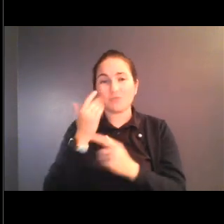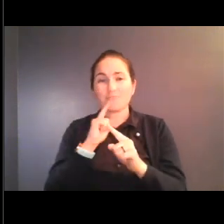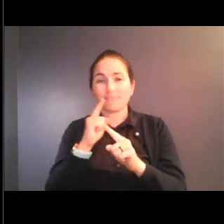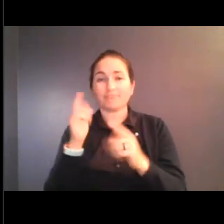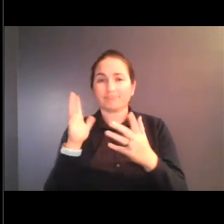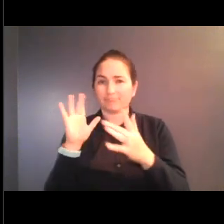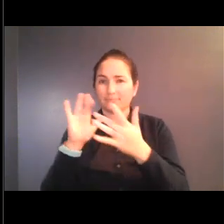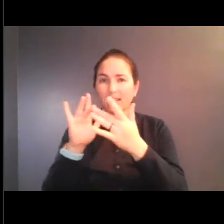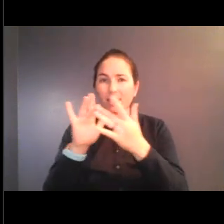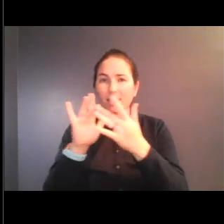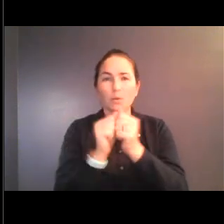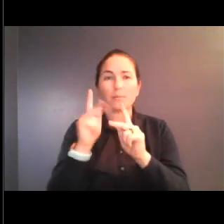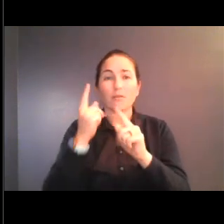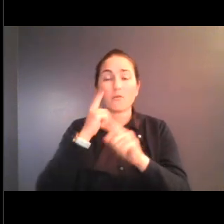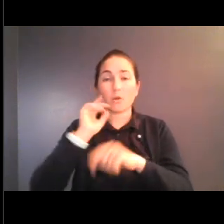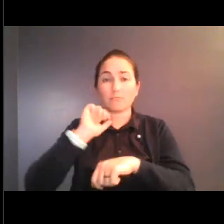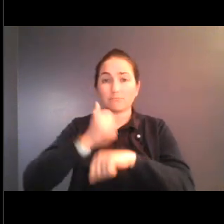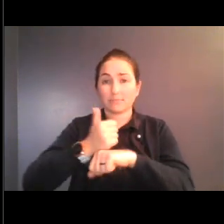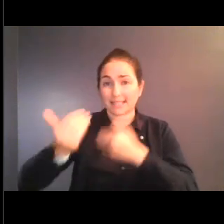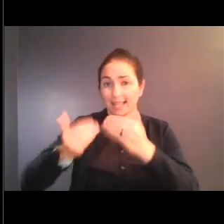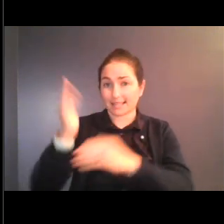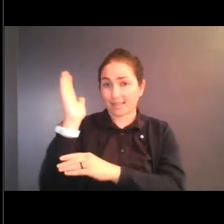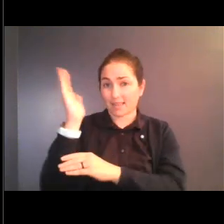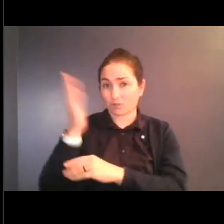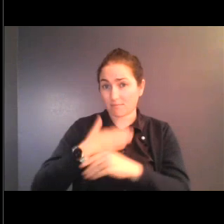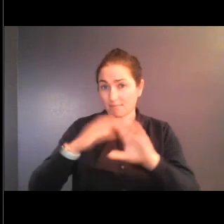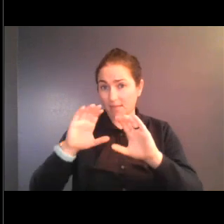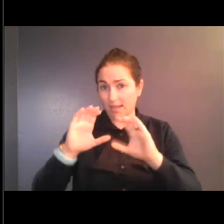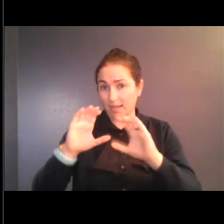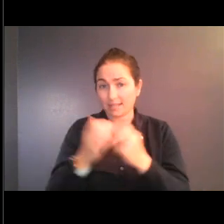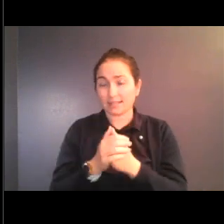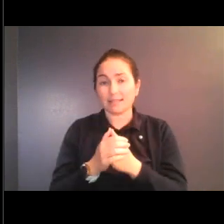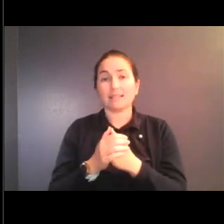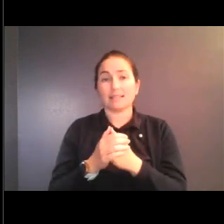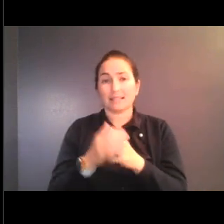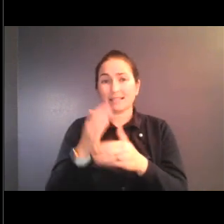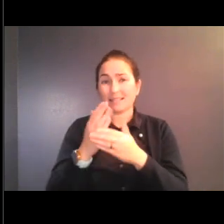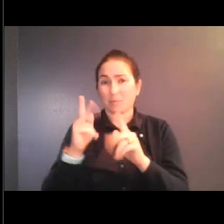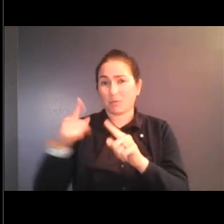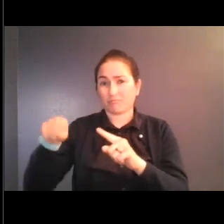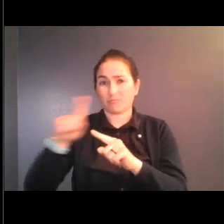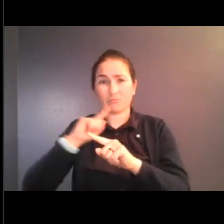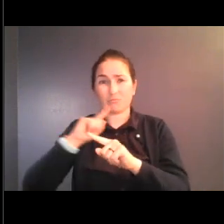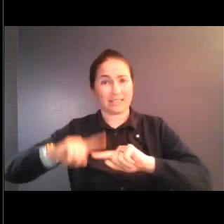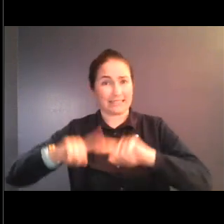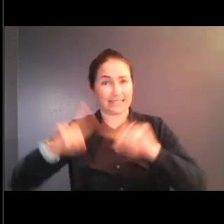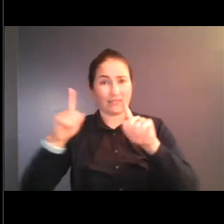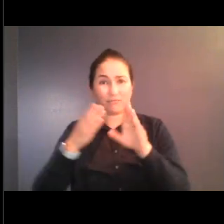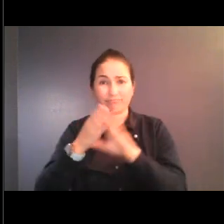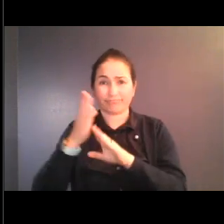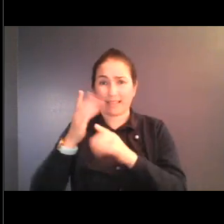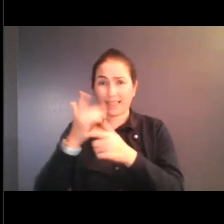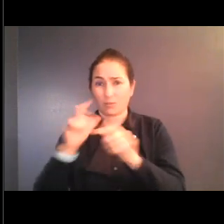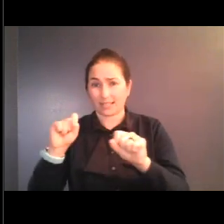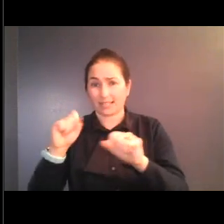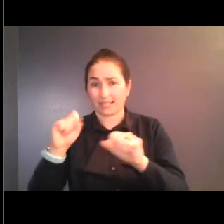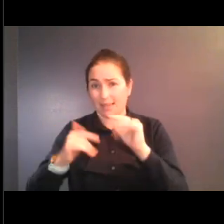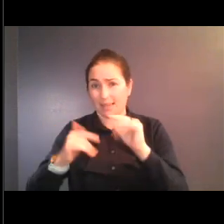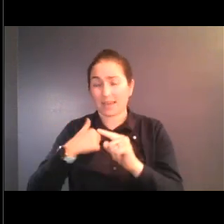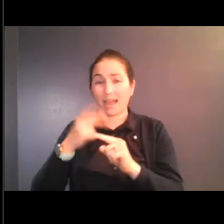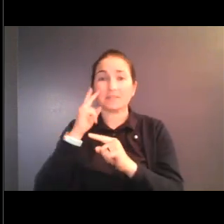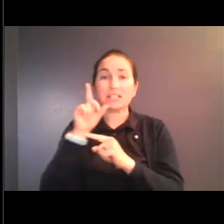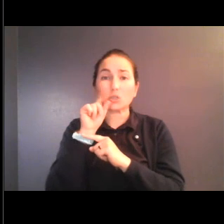with people for setting up guest lectures in my class. There are people who do totally different types of linguistics than what I do that I've seen on Twitter and